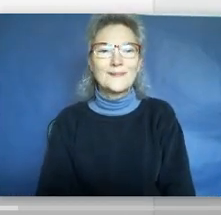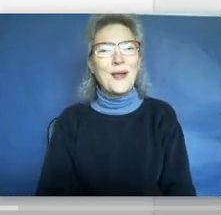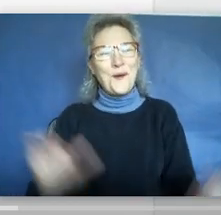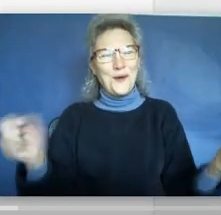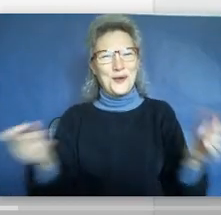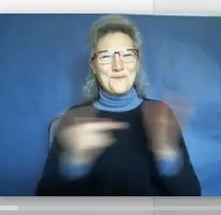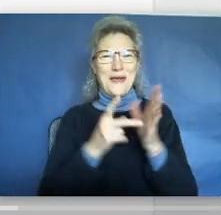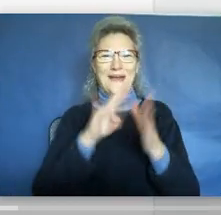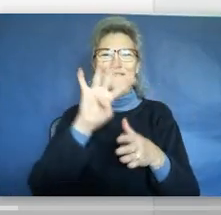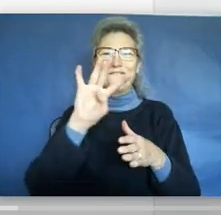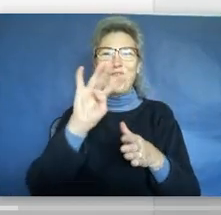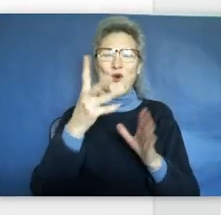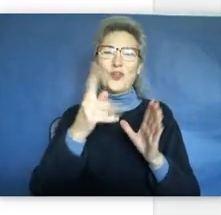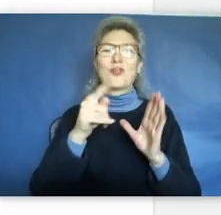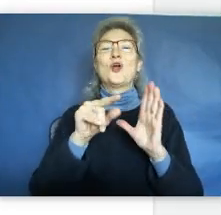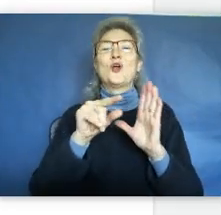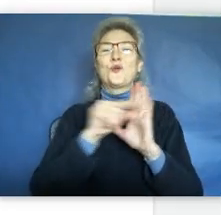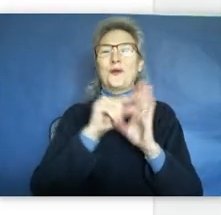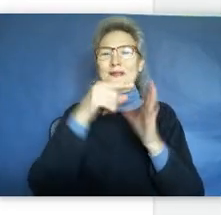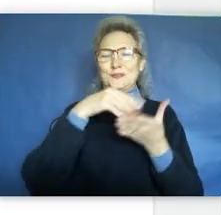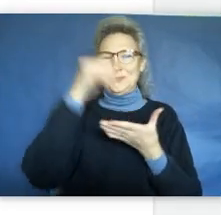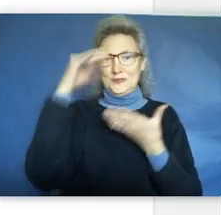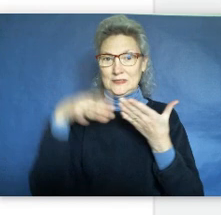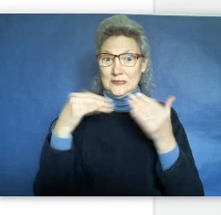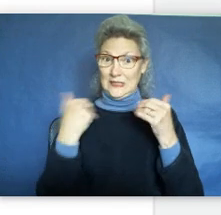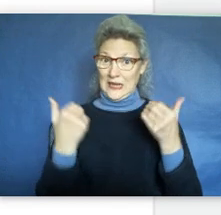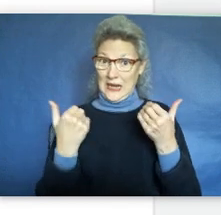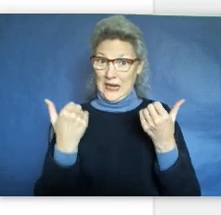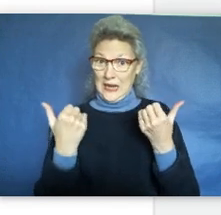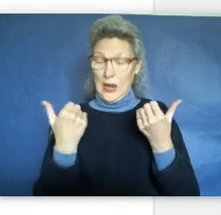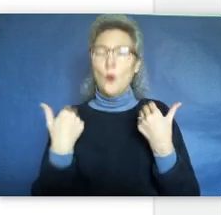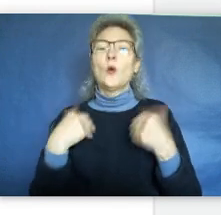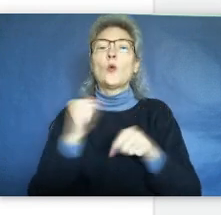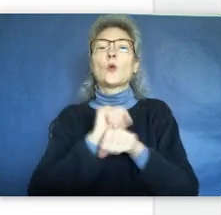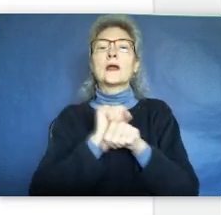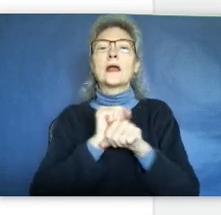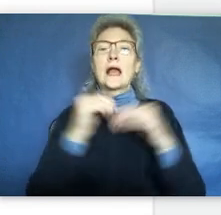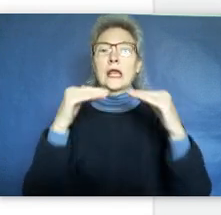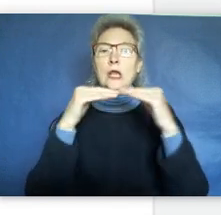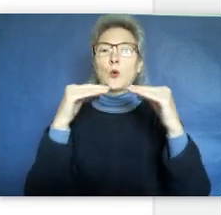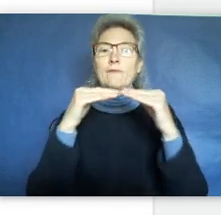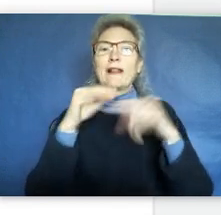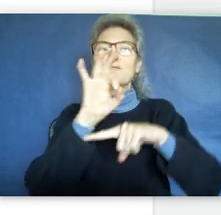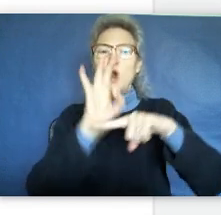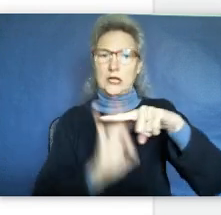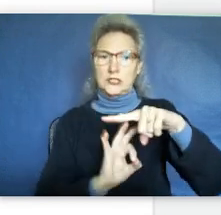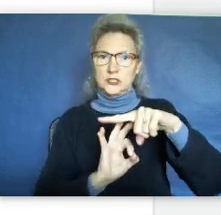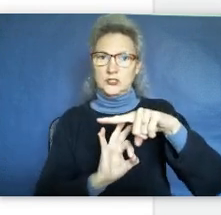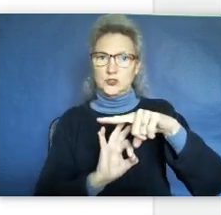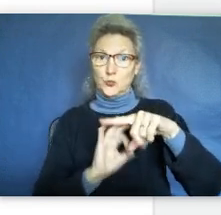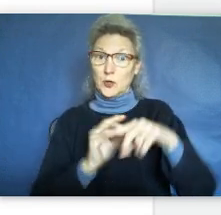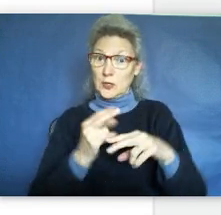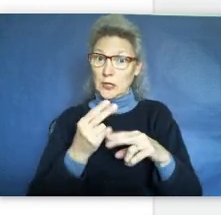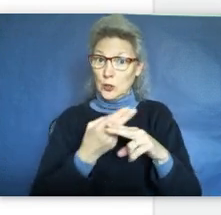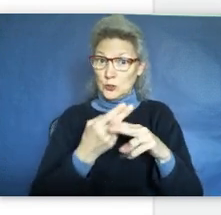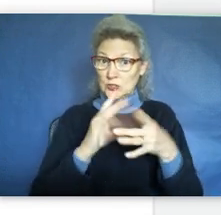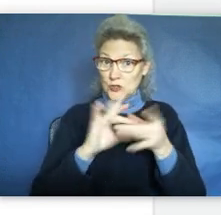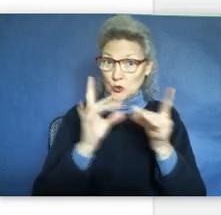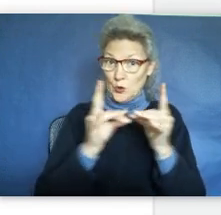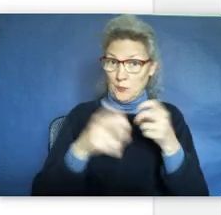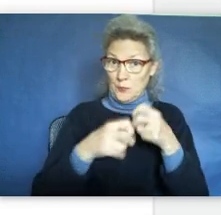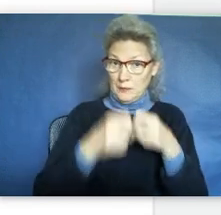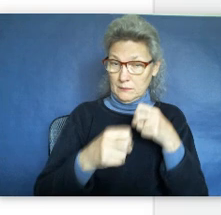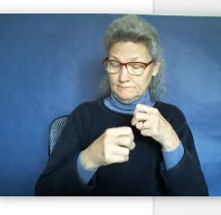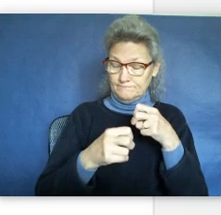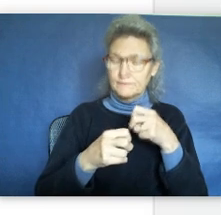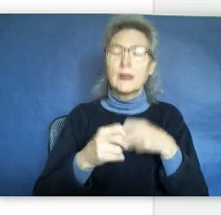Welcome back, fourth graders. Today we are working on equivalent fractions. So I'm going to read through this word problem here and get started. You have a cake